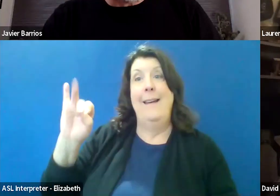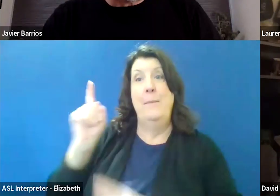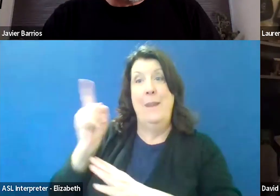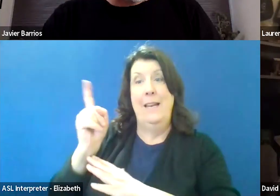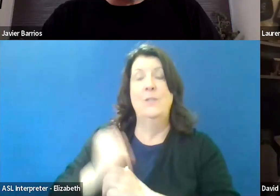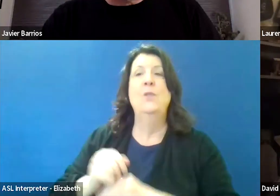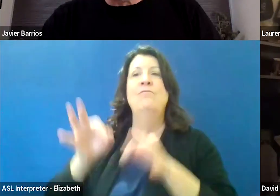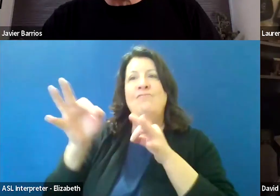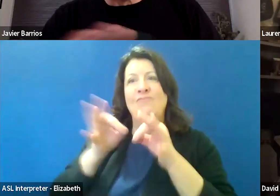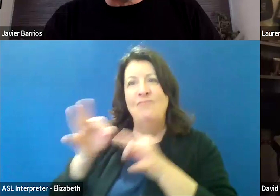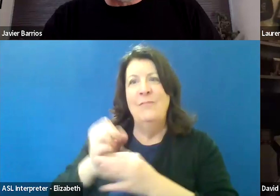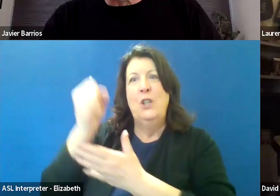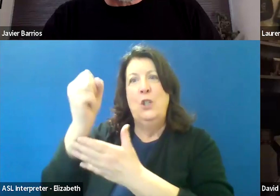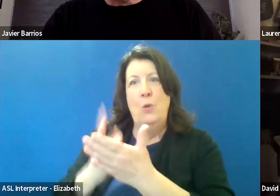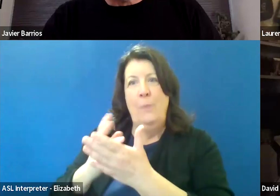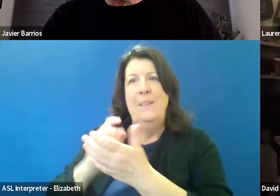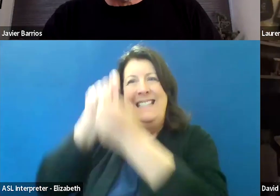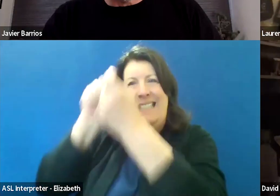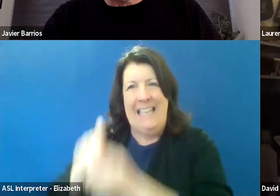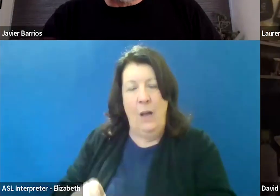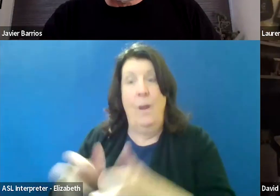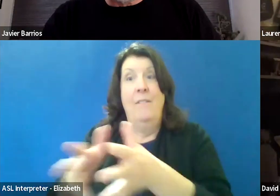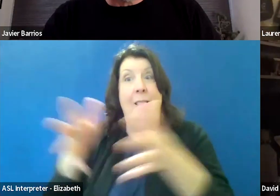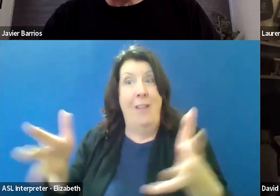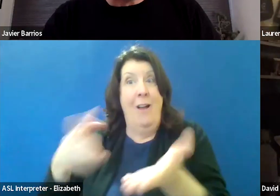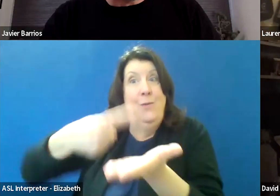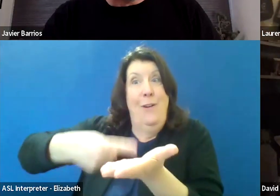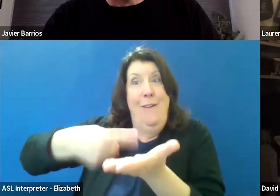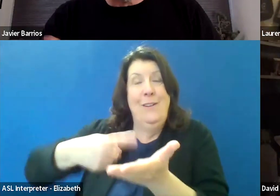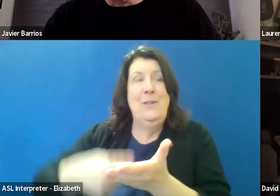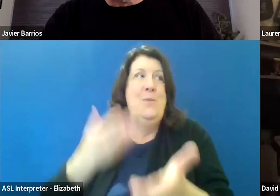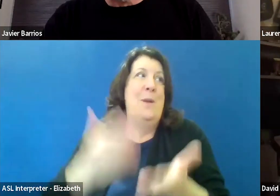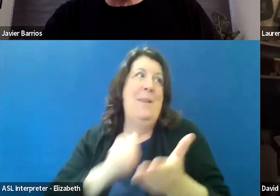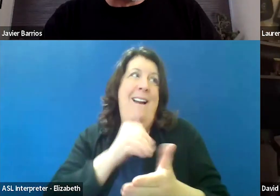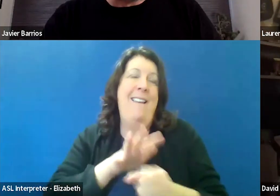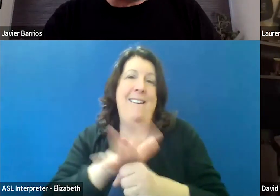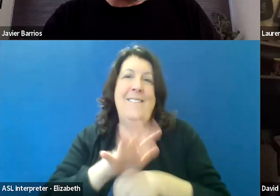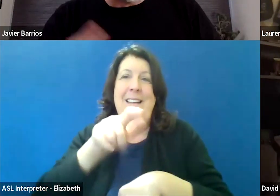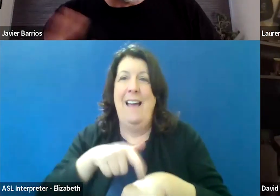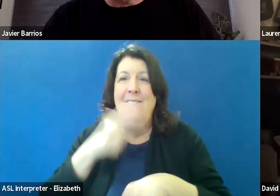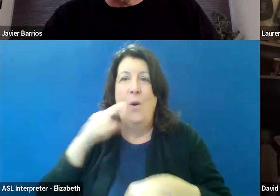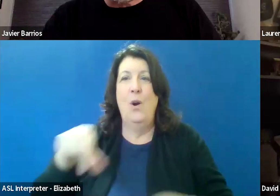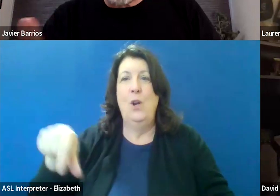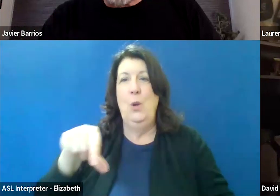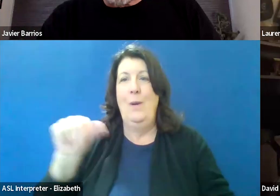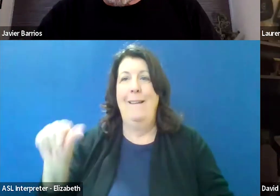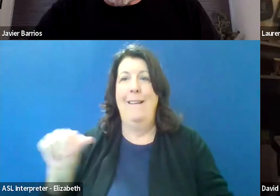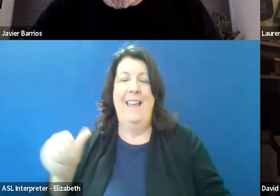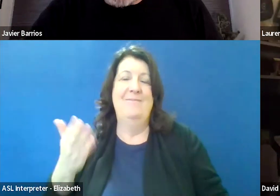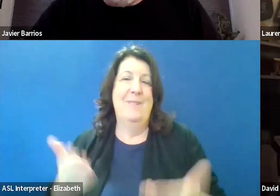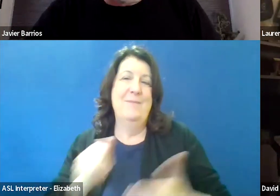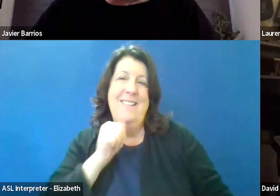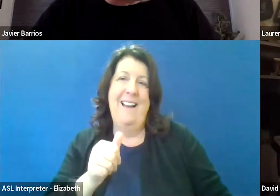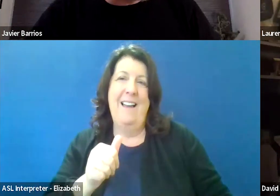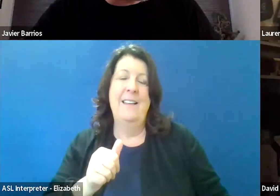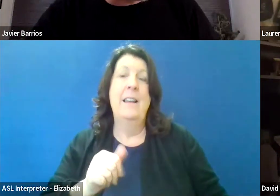in detail. So we have a lot to cover. So we probably won't have time for Q&A, but